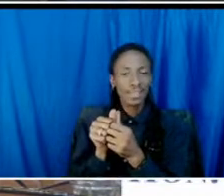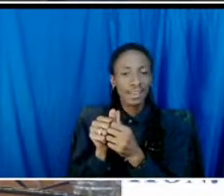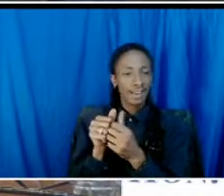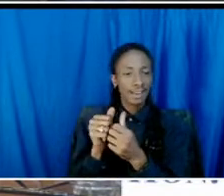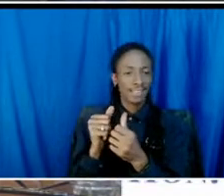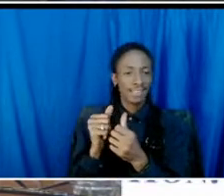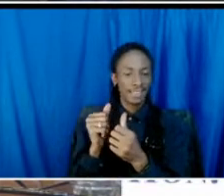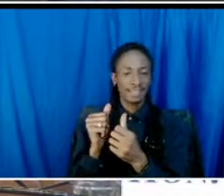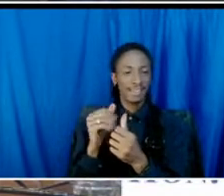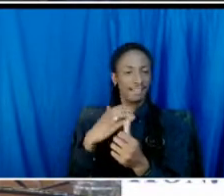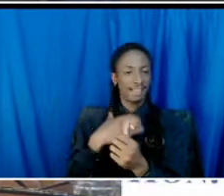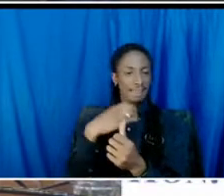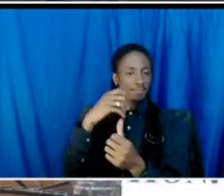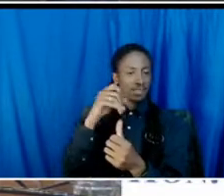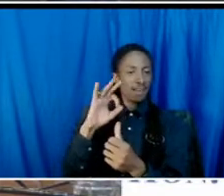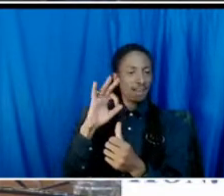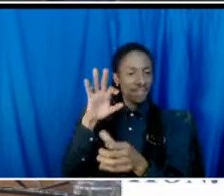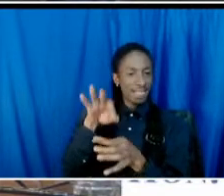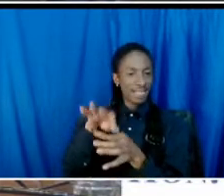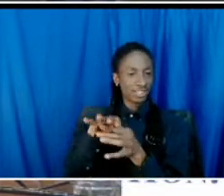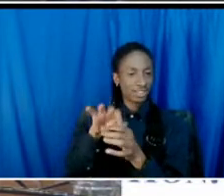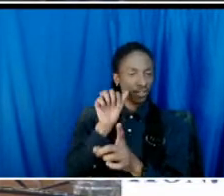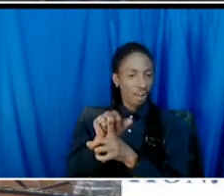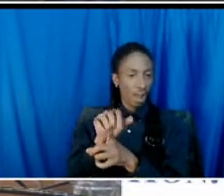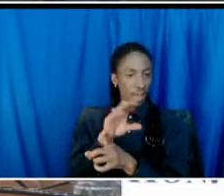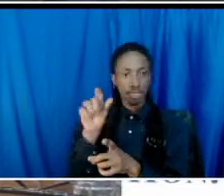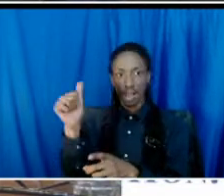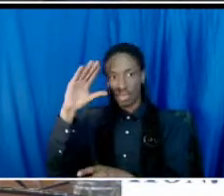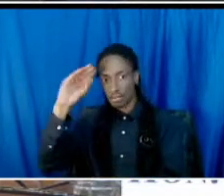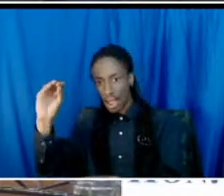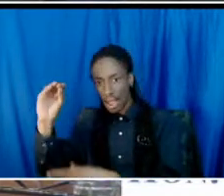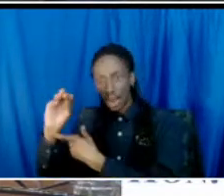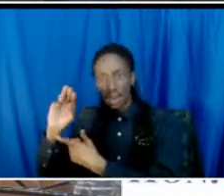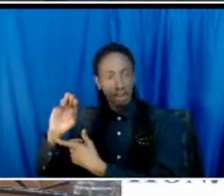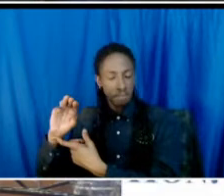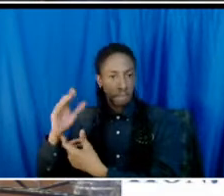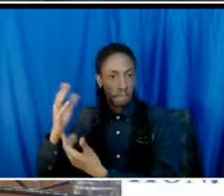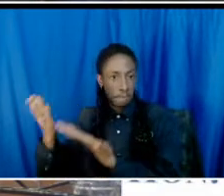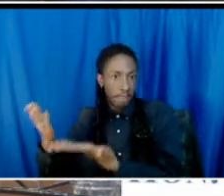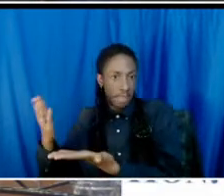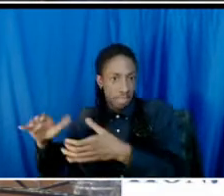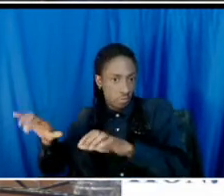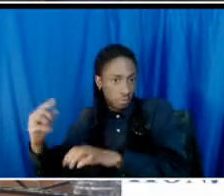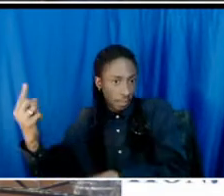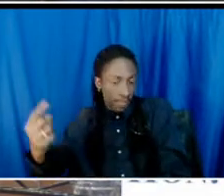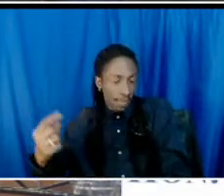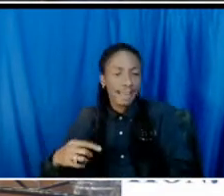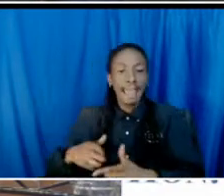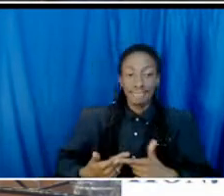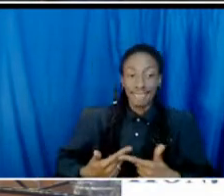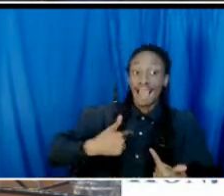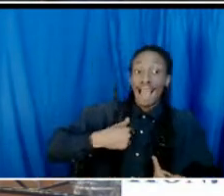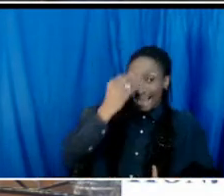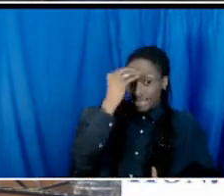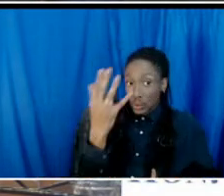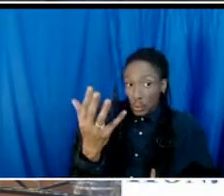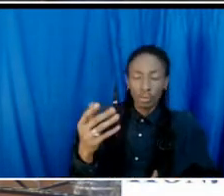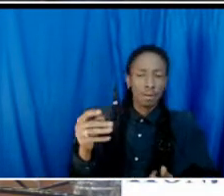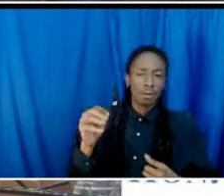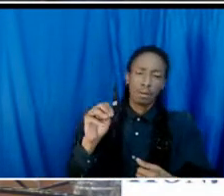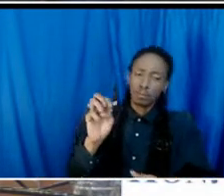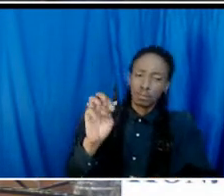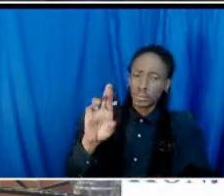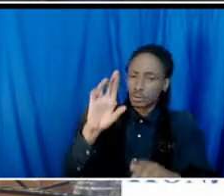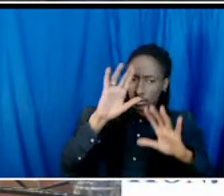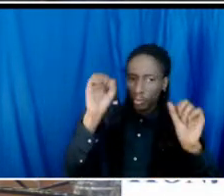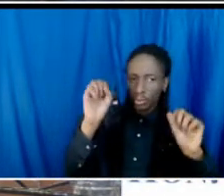election fraud. And this other guy at least might do something. And then I said, well, Mr. President, you're